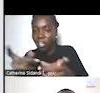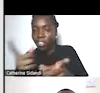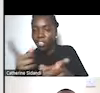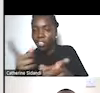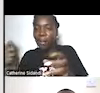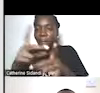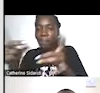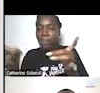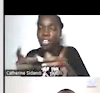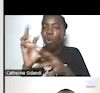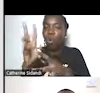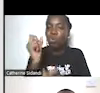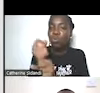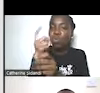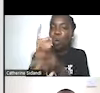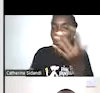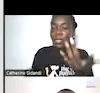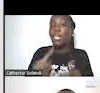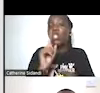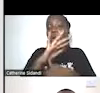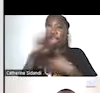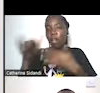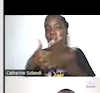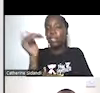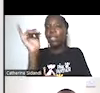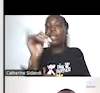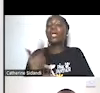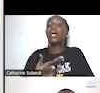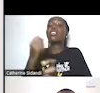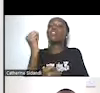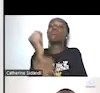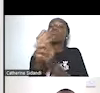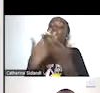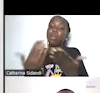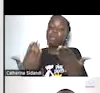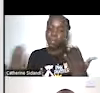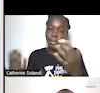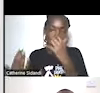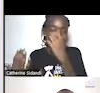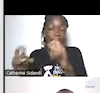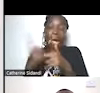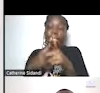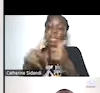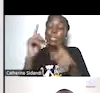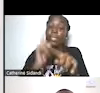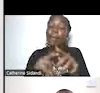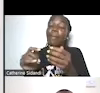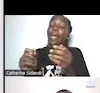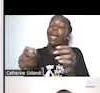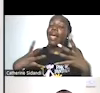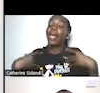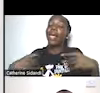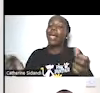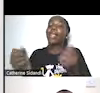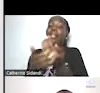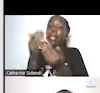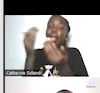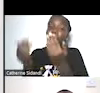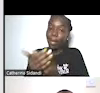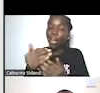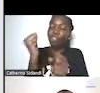services? So all that we can also do. Even healthcare organizations use data to track a patient's entire medication list in